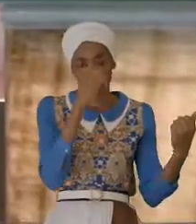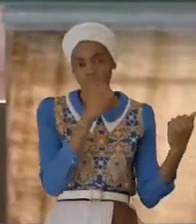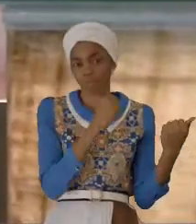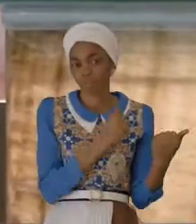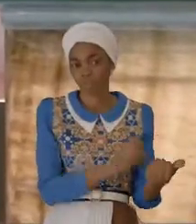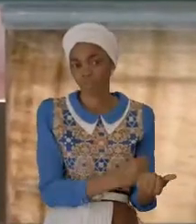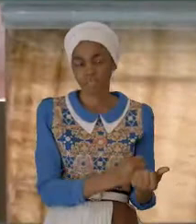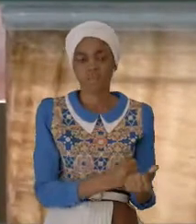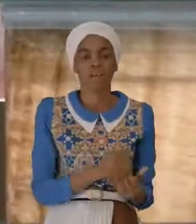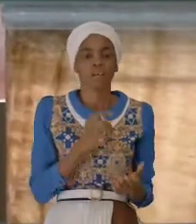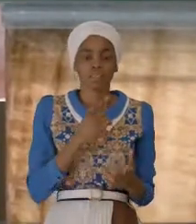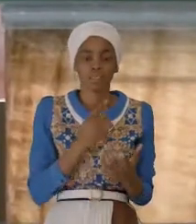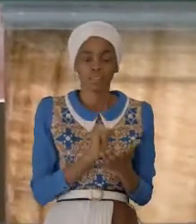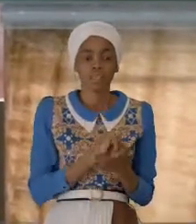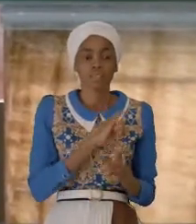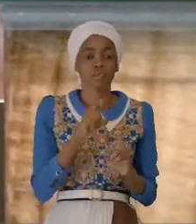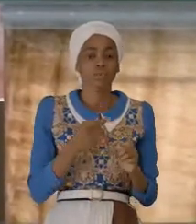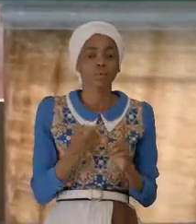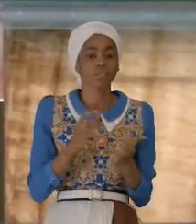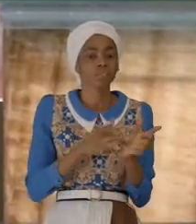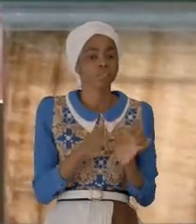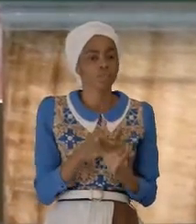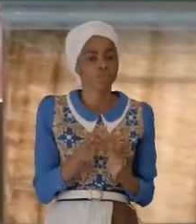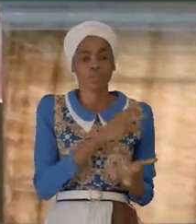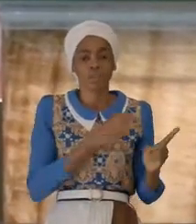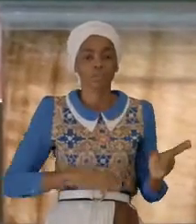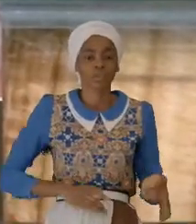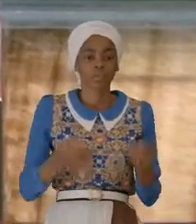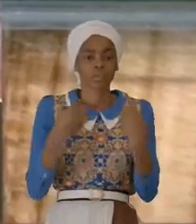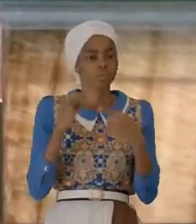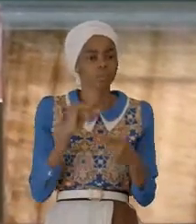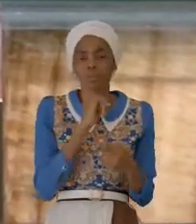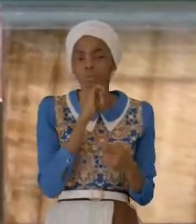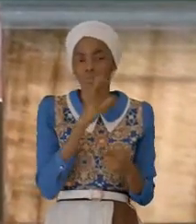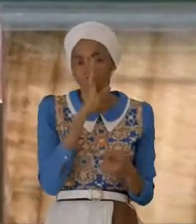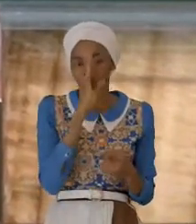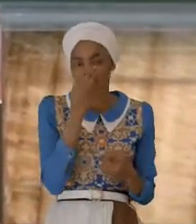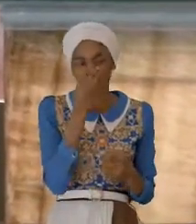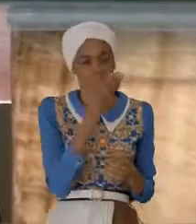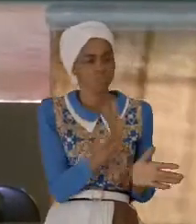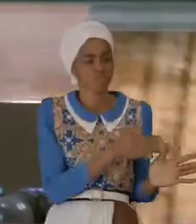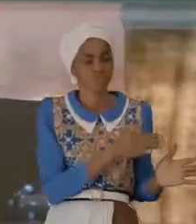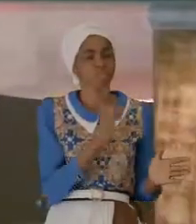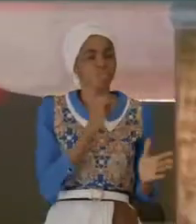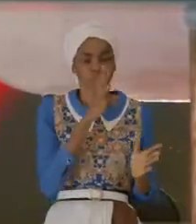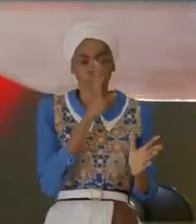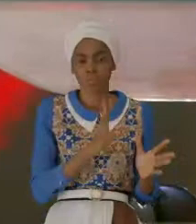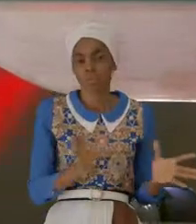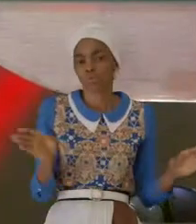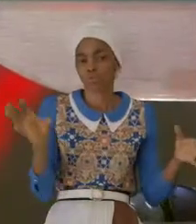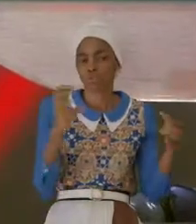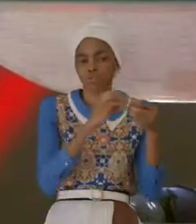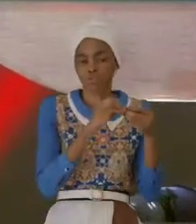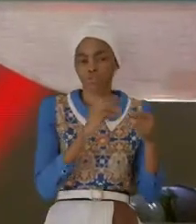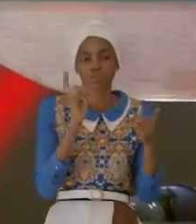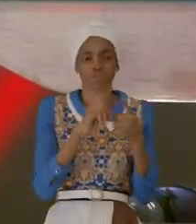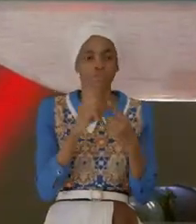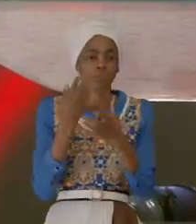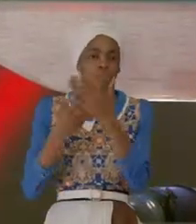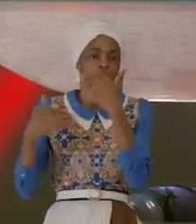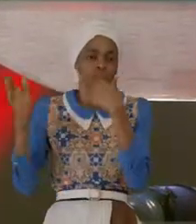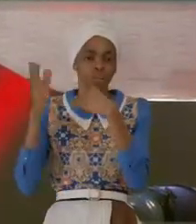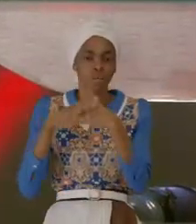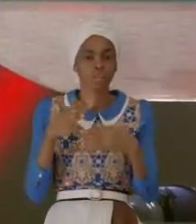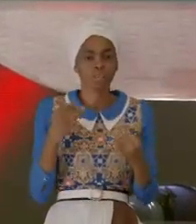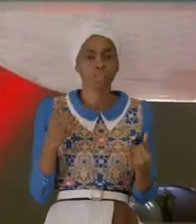comes they will not be left out he'll get to heaven yet at the commencement